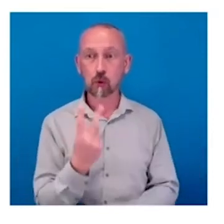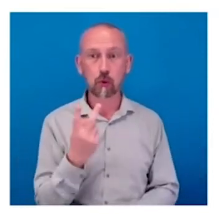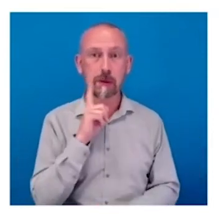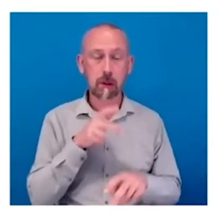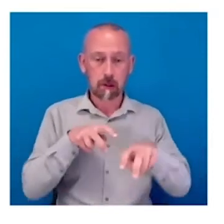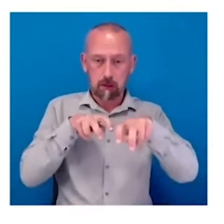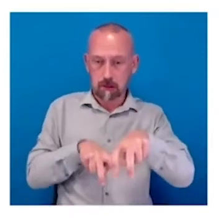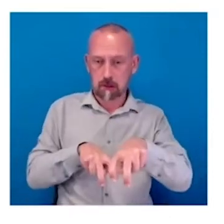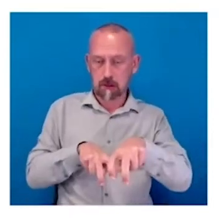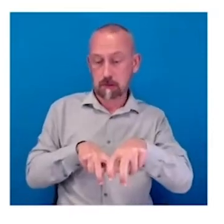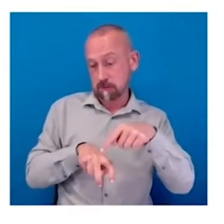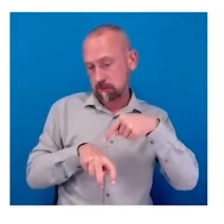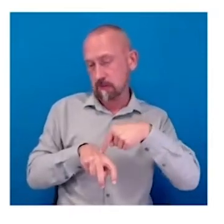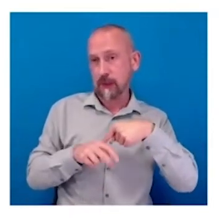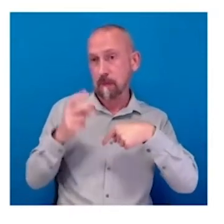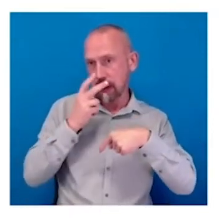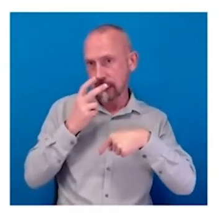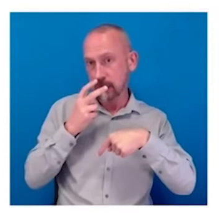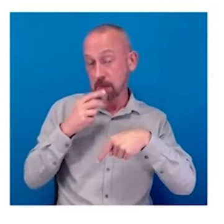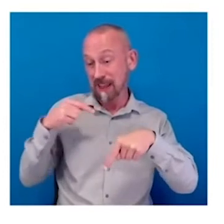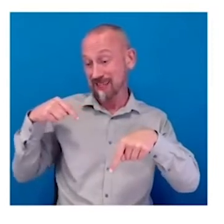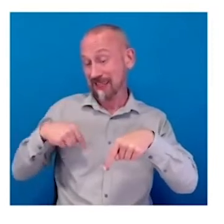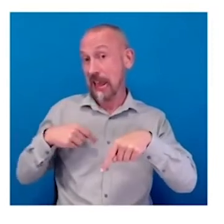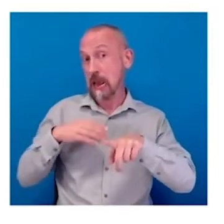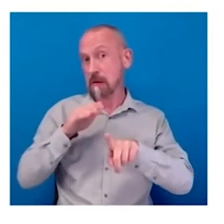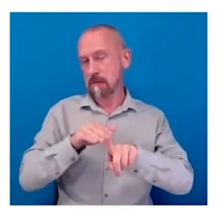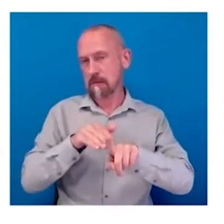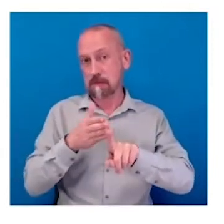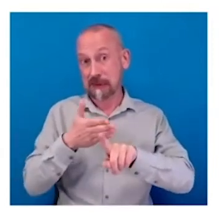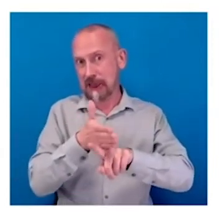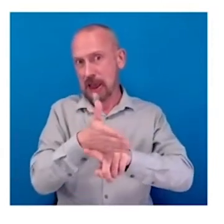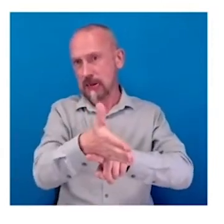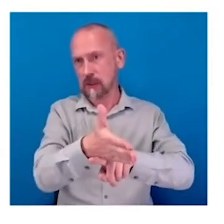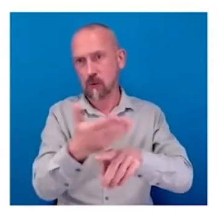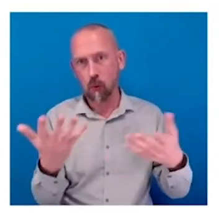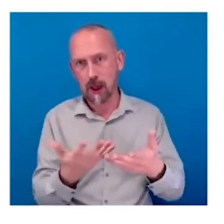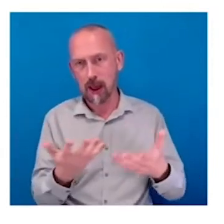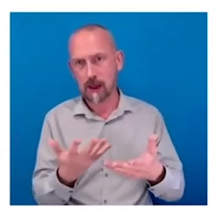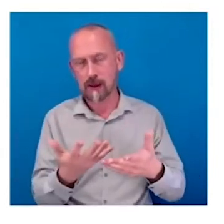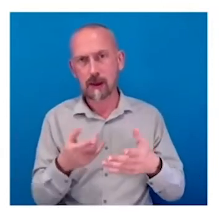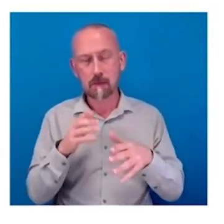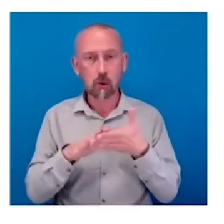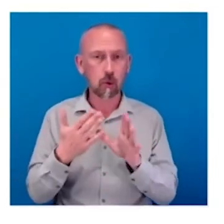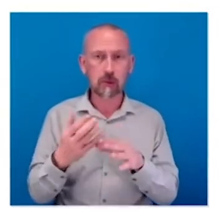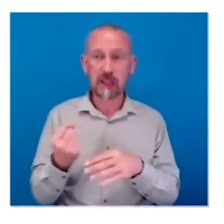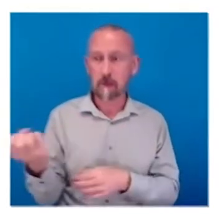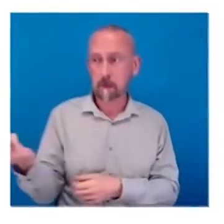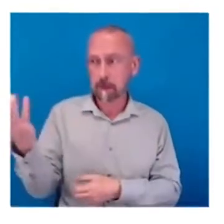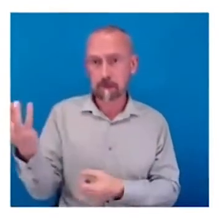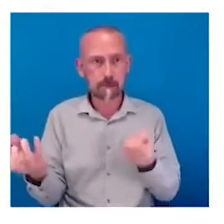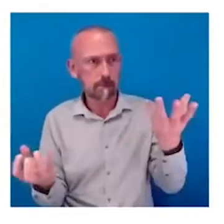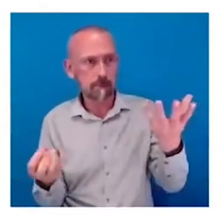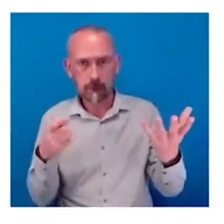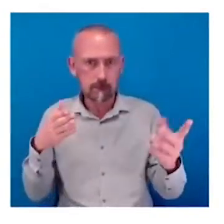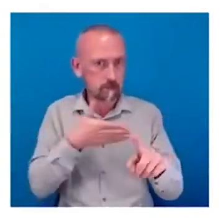kayak was actually guiding the sighted person at the front on where these virtual beacons were on the water. Smiling